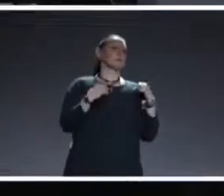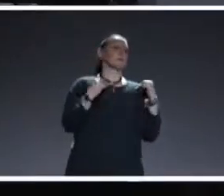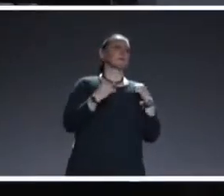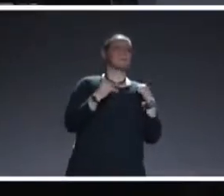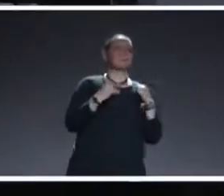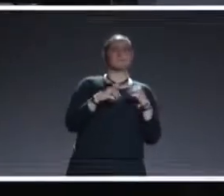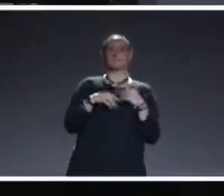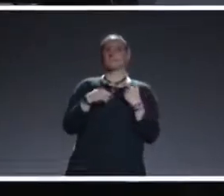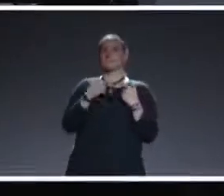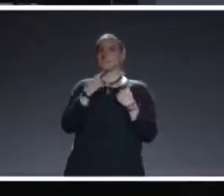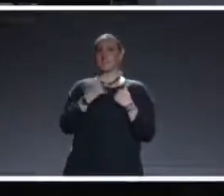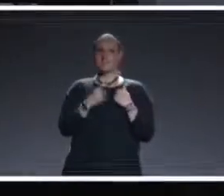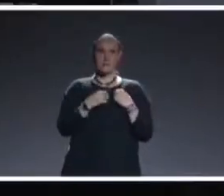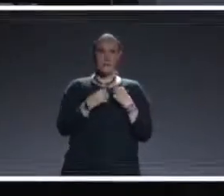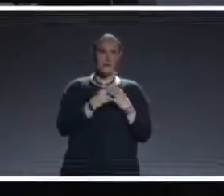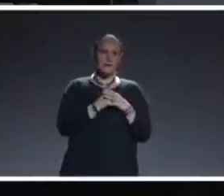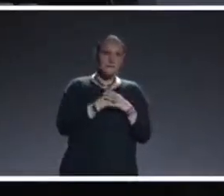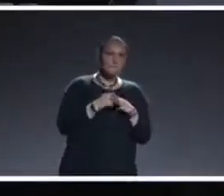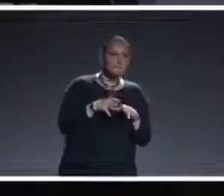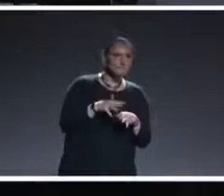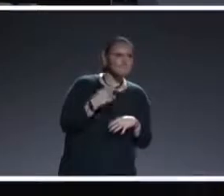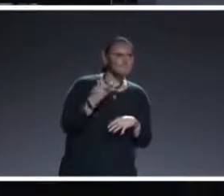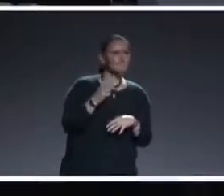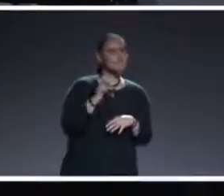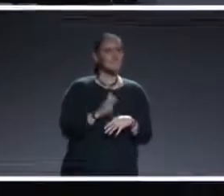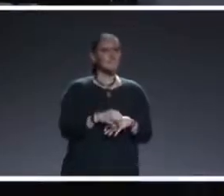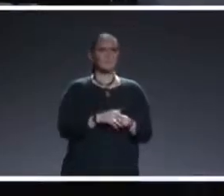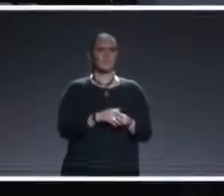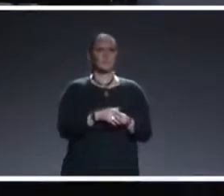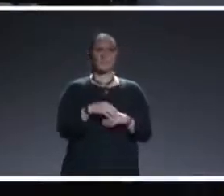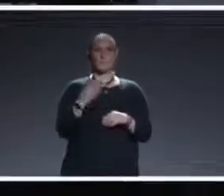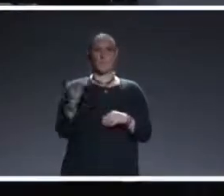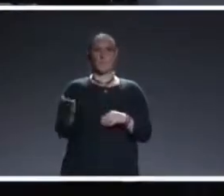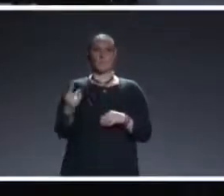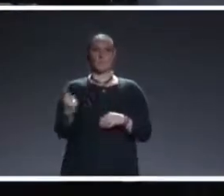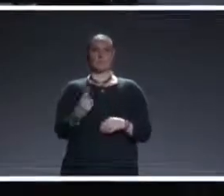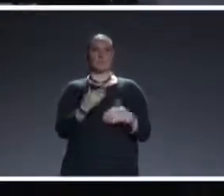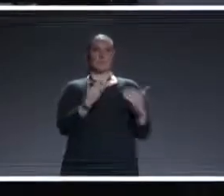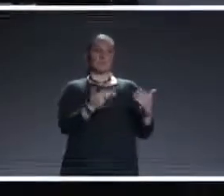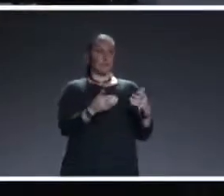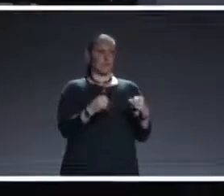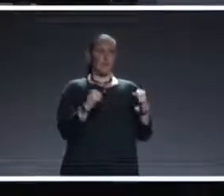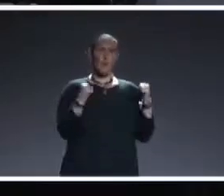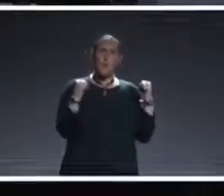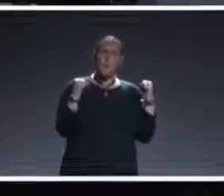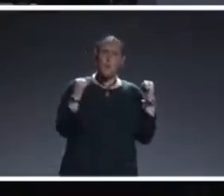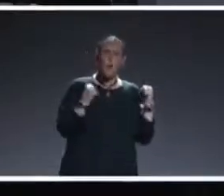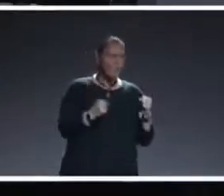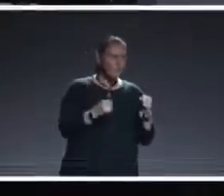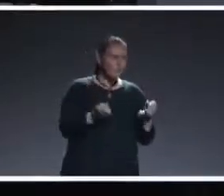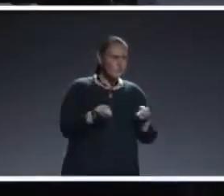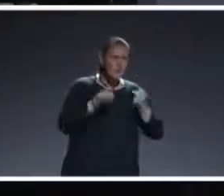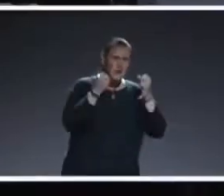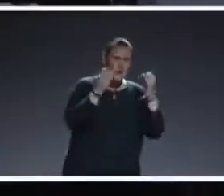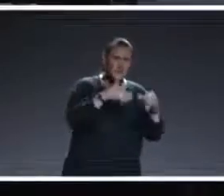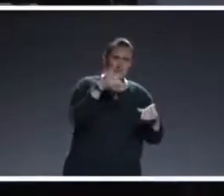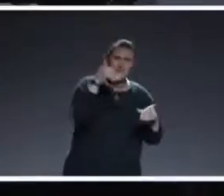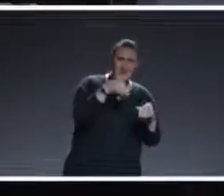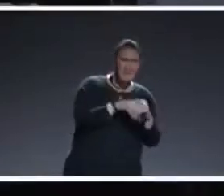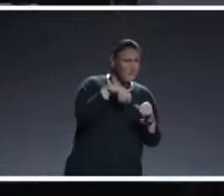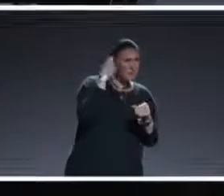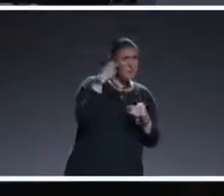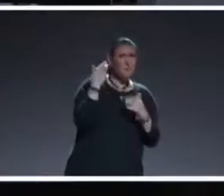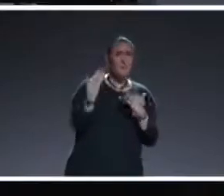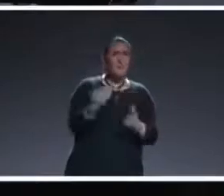and he's just sort of sitting there, and you don't expect some incredible revelation to come out of him in